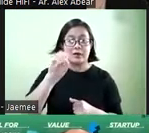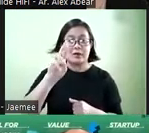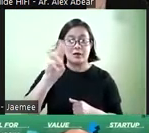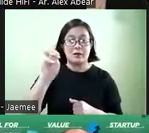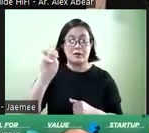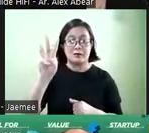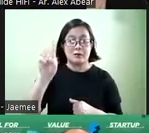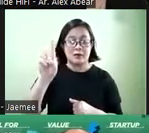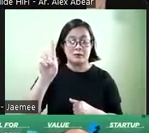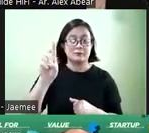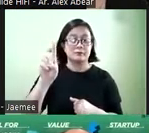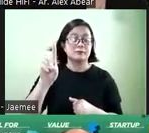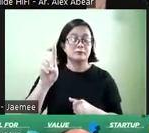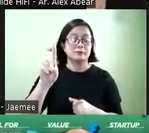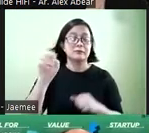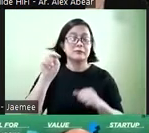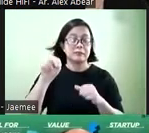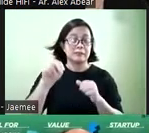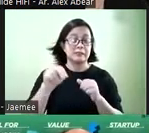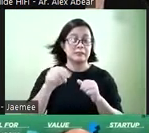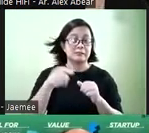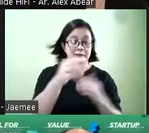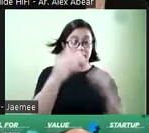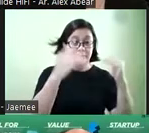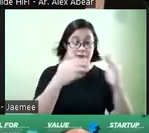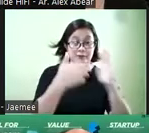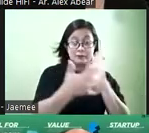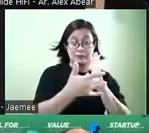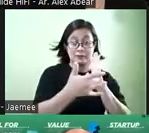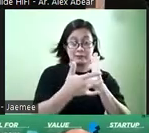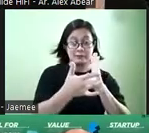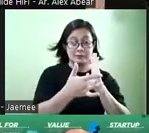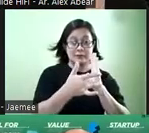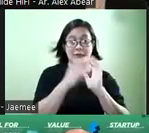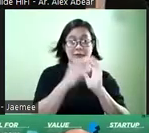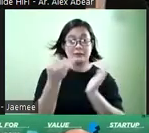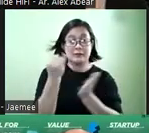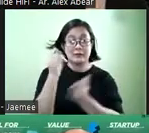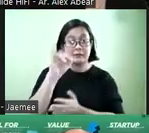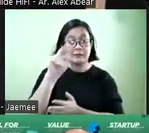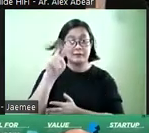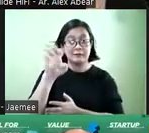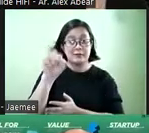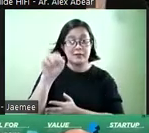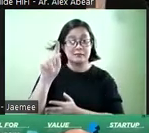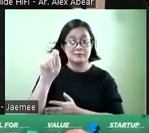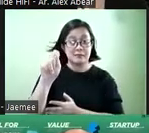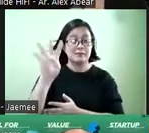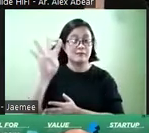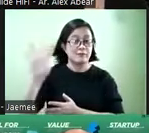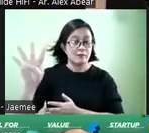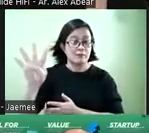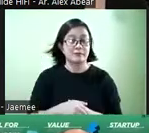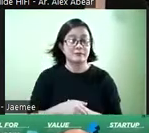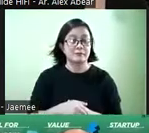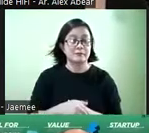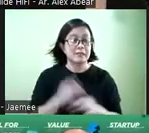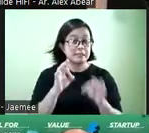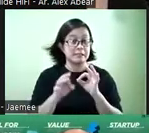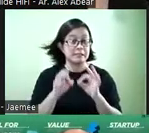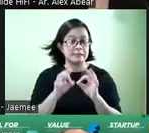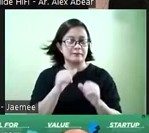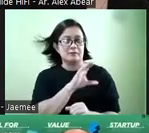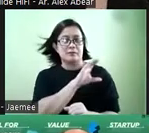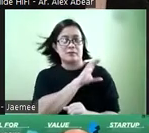at this technology and investment readiness level four. And if you're not that